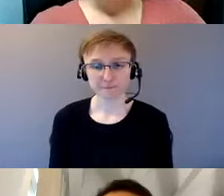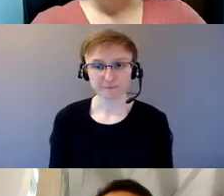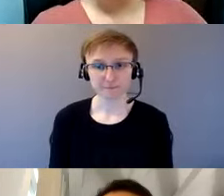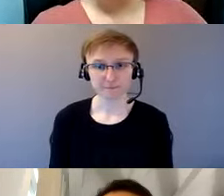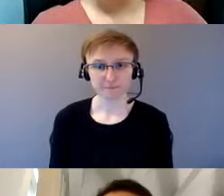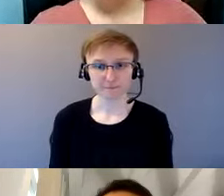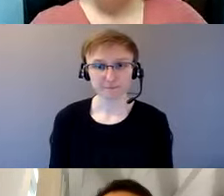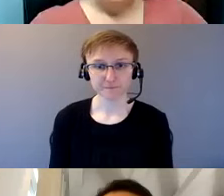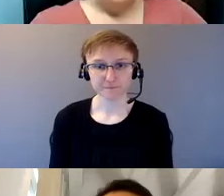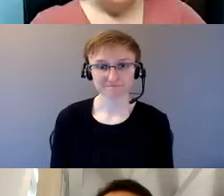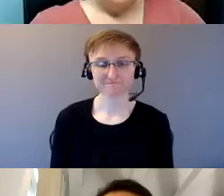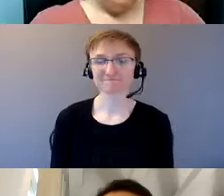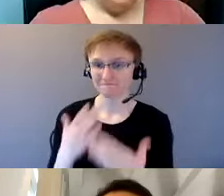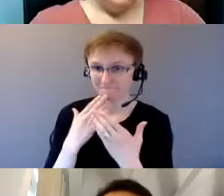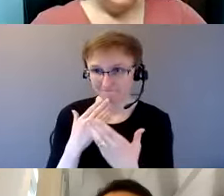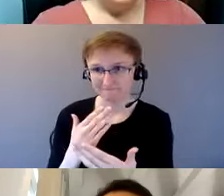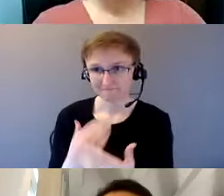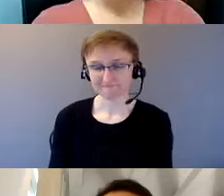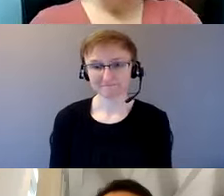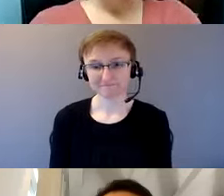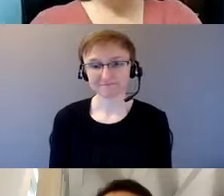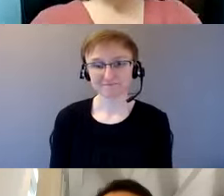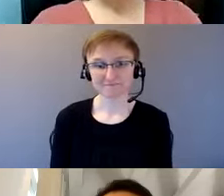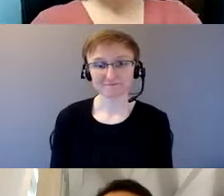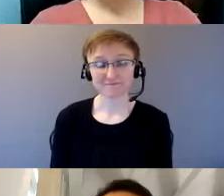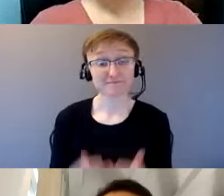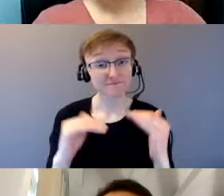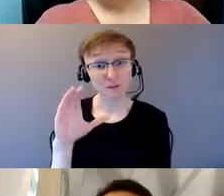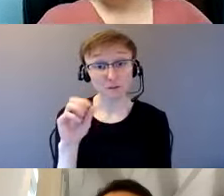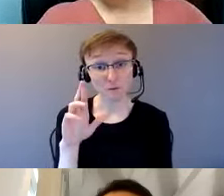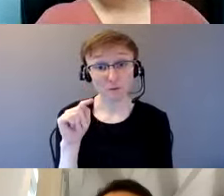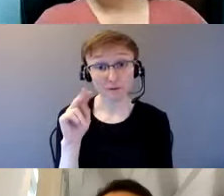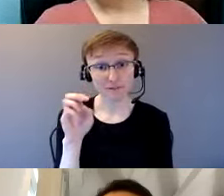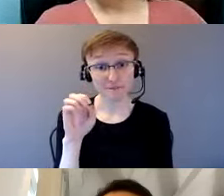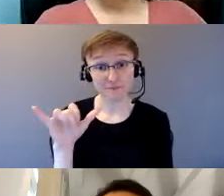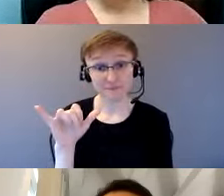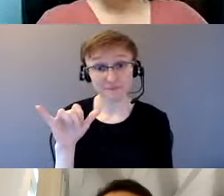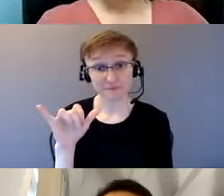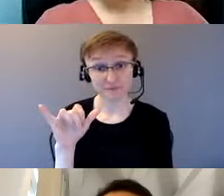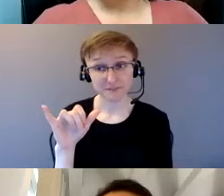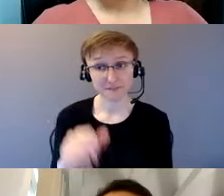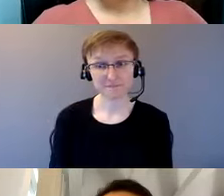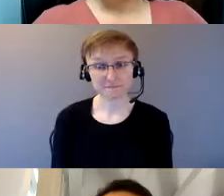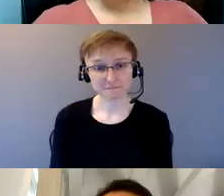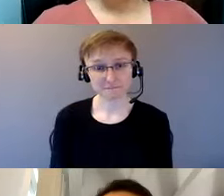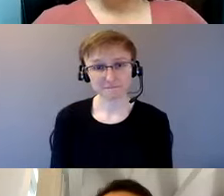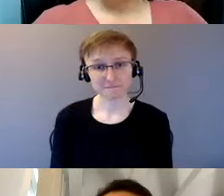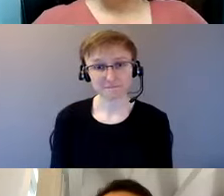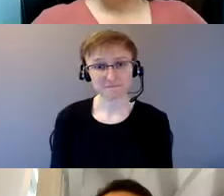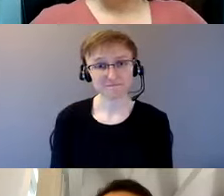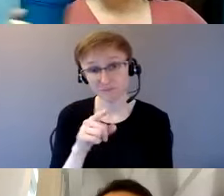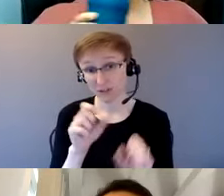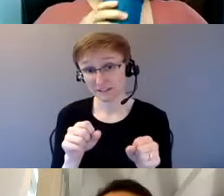Excellent. Thank you so much. And Courtney, if you can bring it together for us and now in how you're involved,